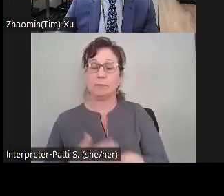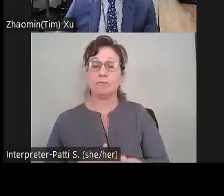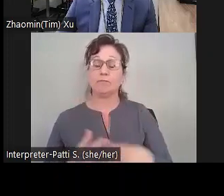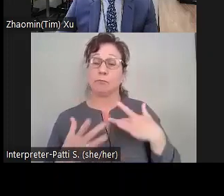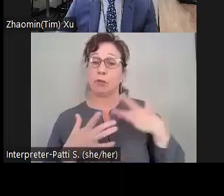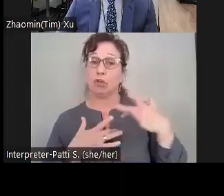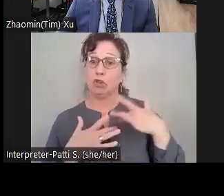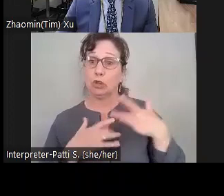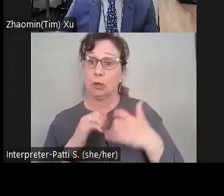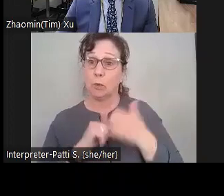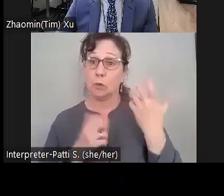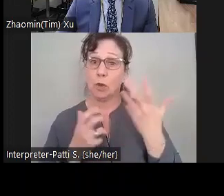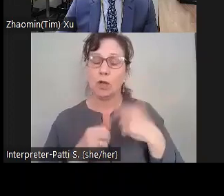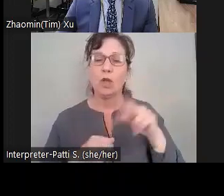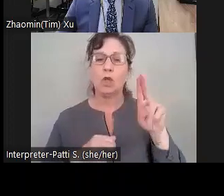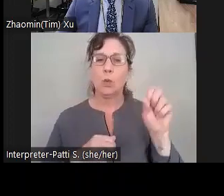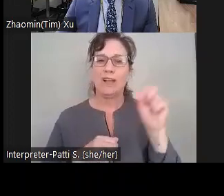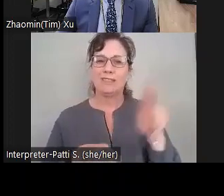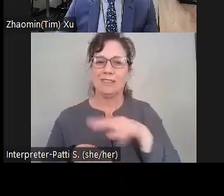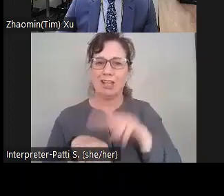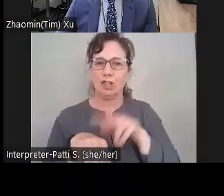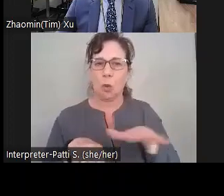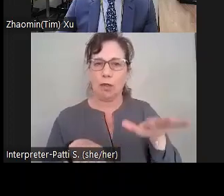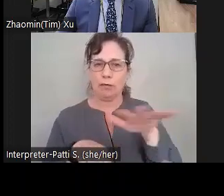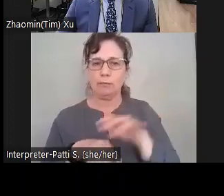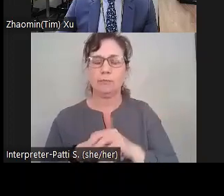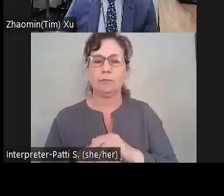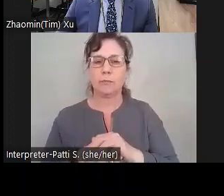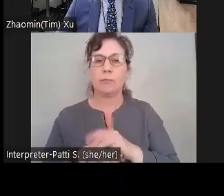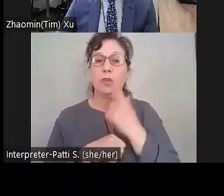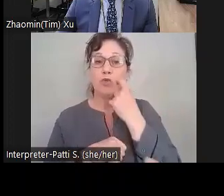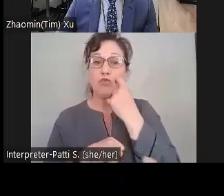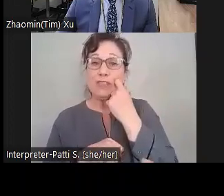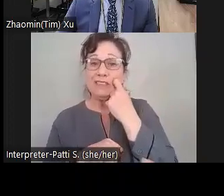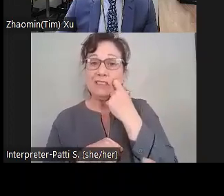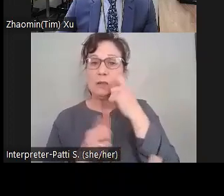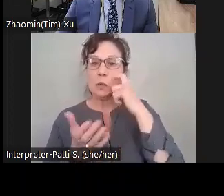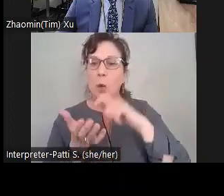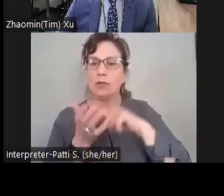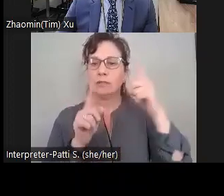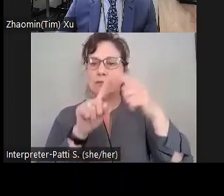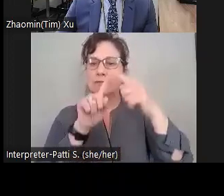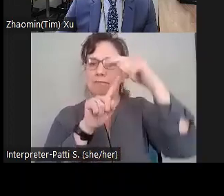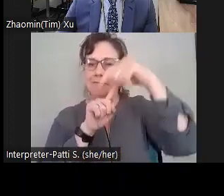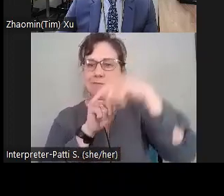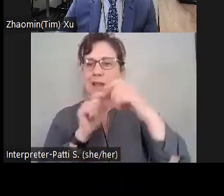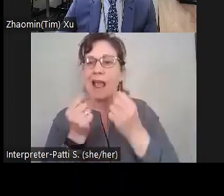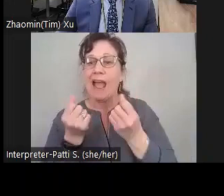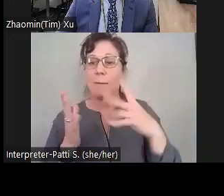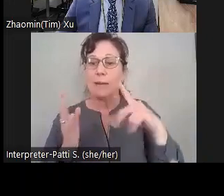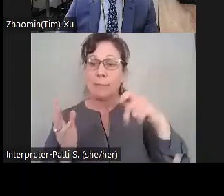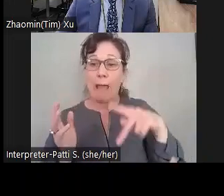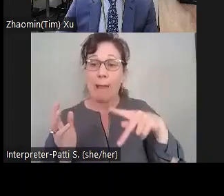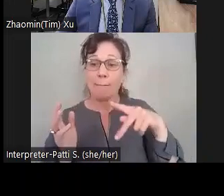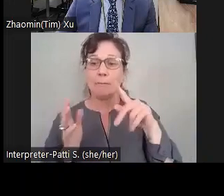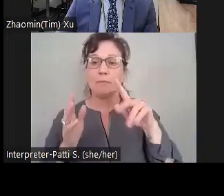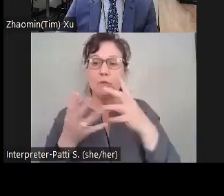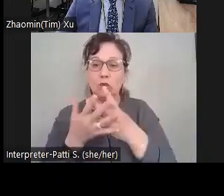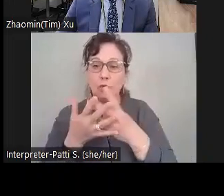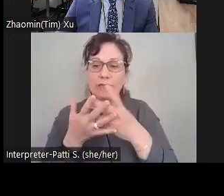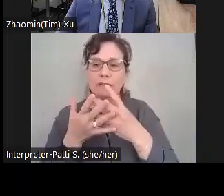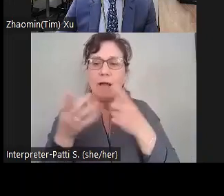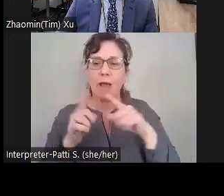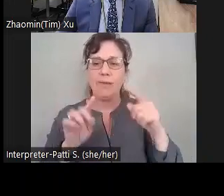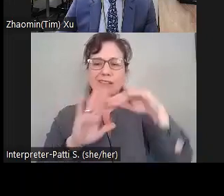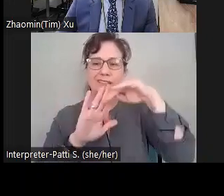this is US nationwide data. Is in recent years, there's been a bit of a downturn in the number of pap smears being done. And you can start